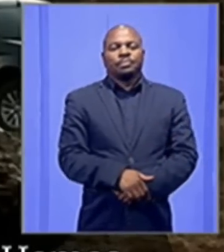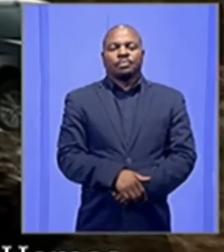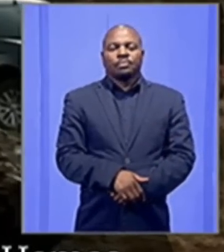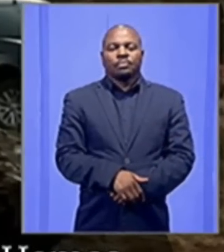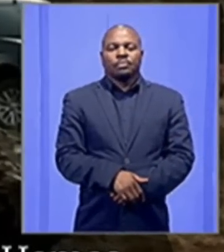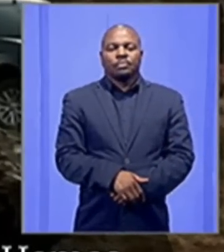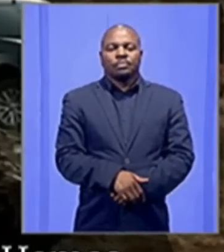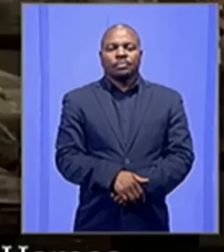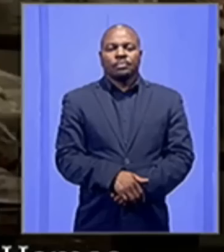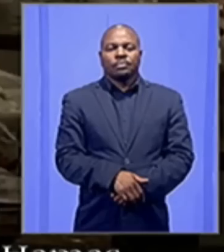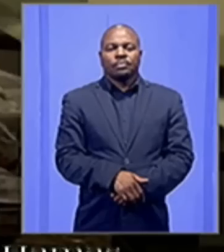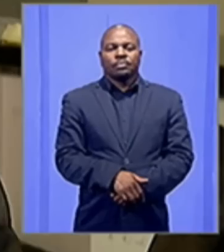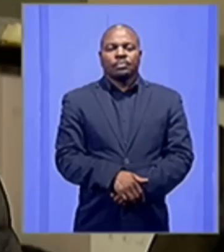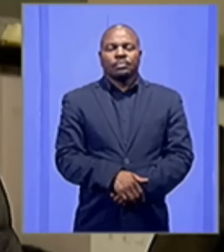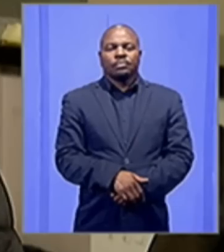Hamas.